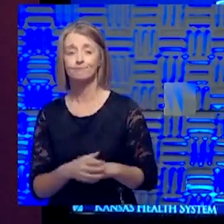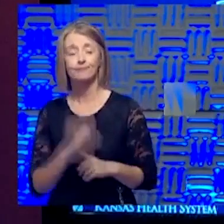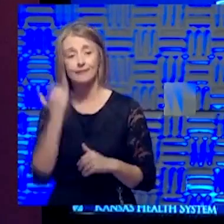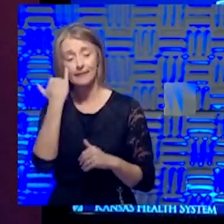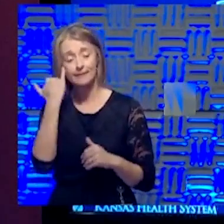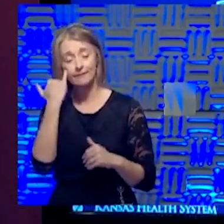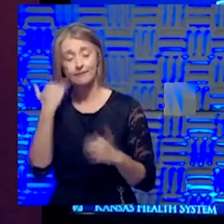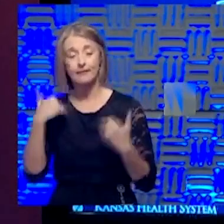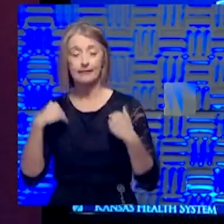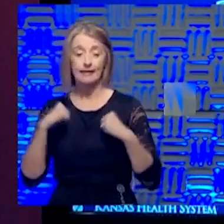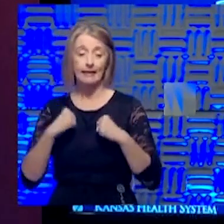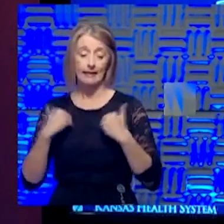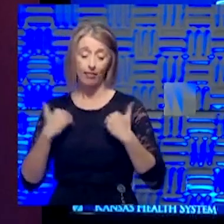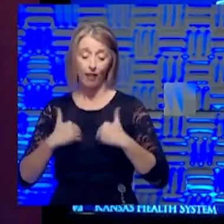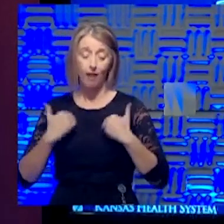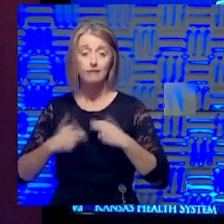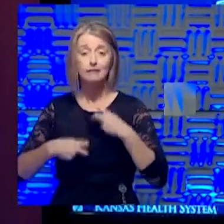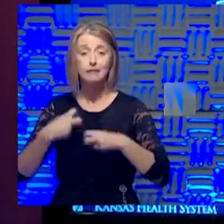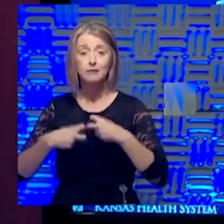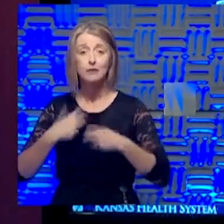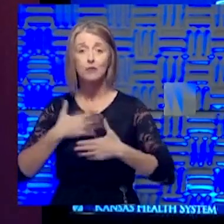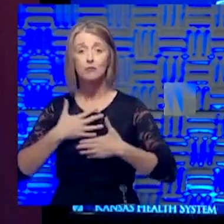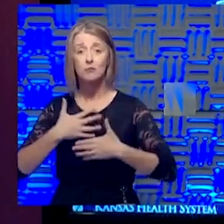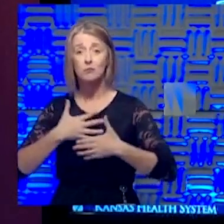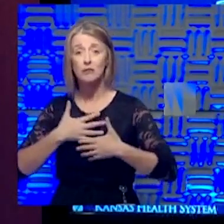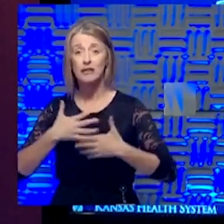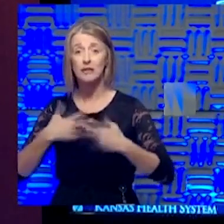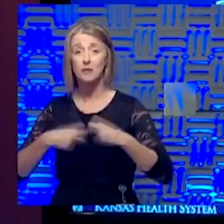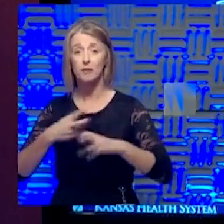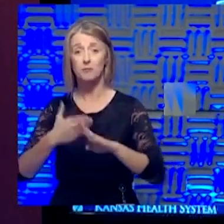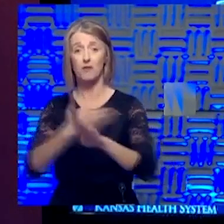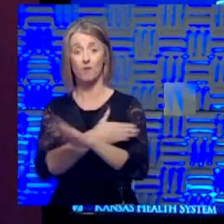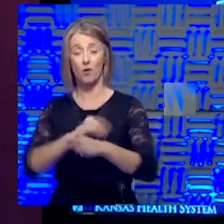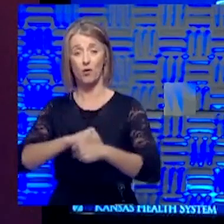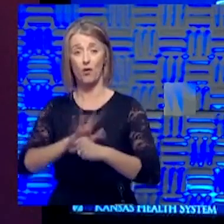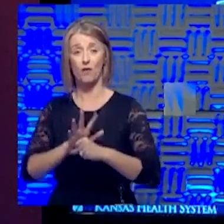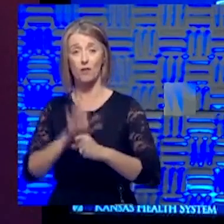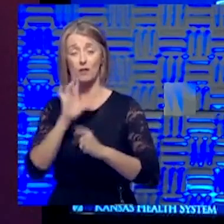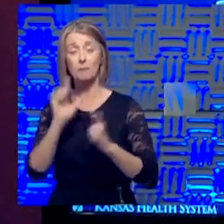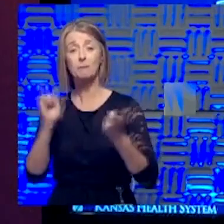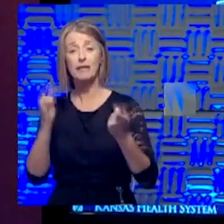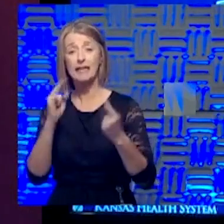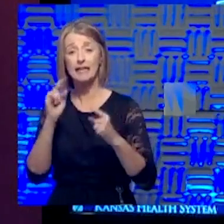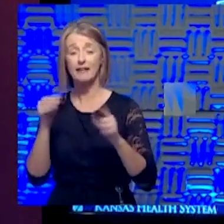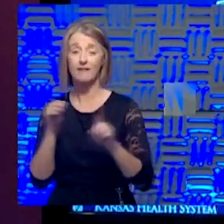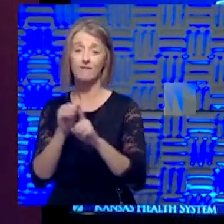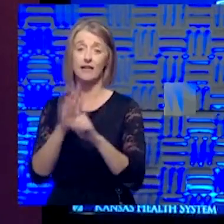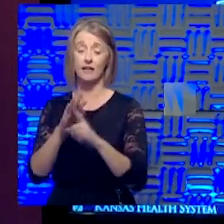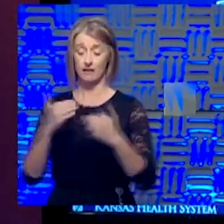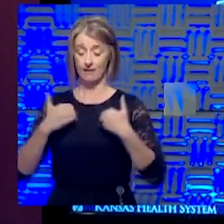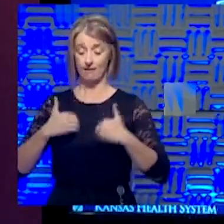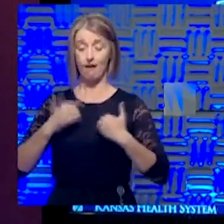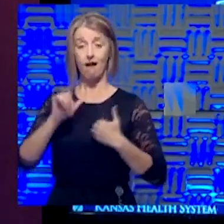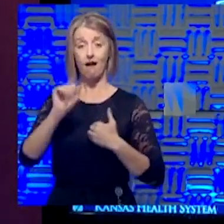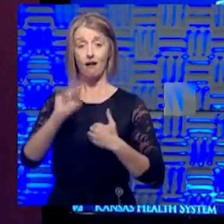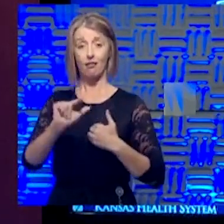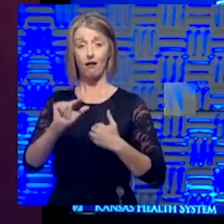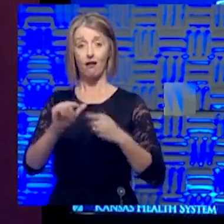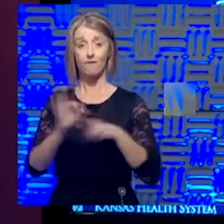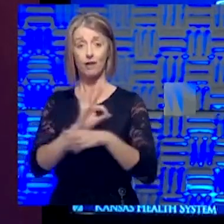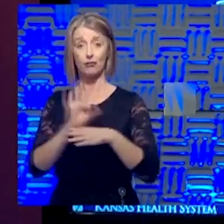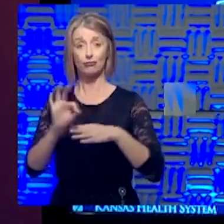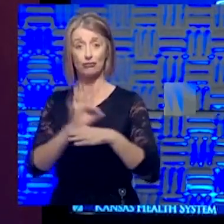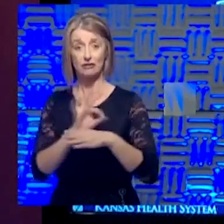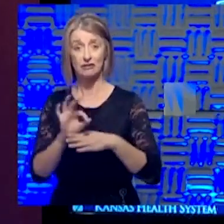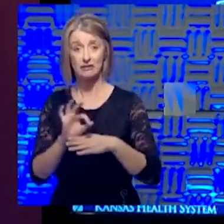emphysema, are you having an exacerbation already when you get COVID-19? That's going to have a major effect. And how good is your lung function relative to the degree of